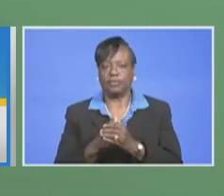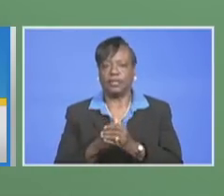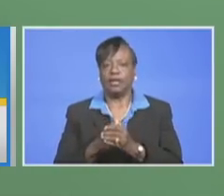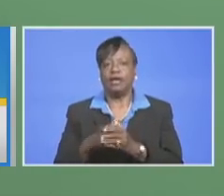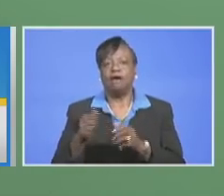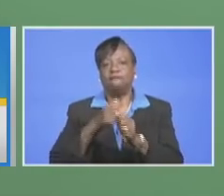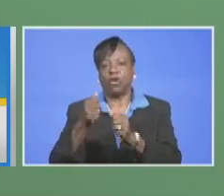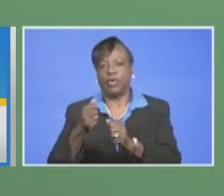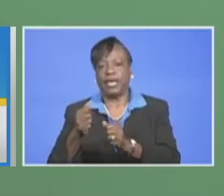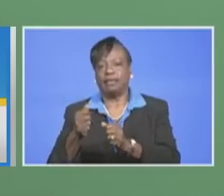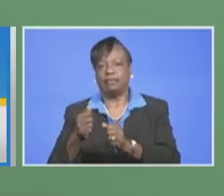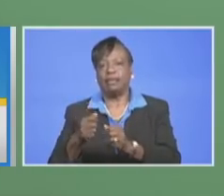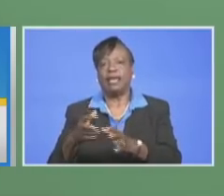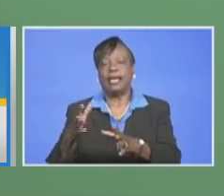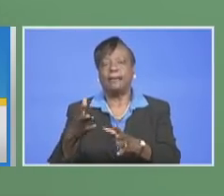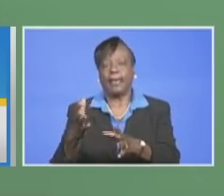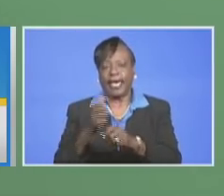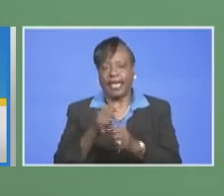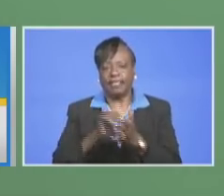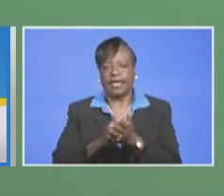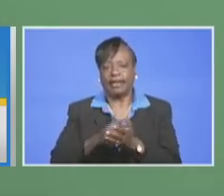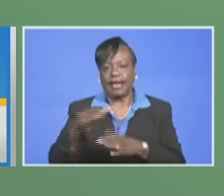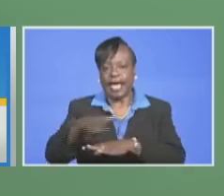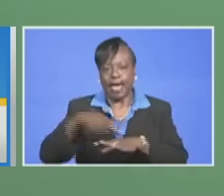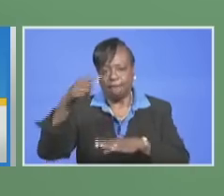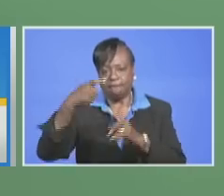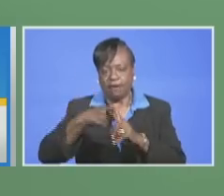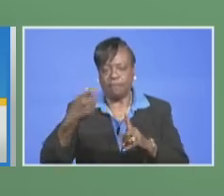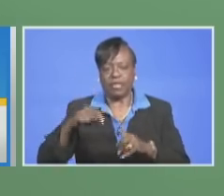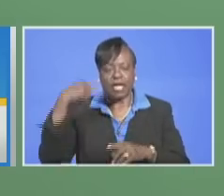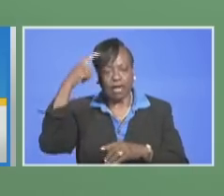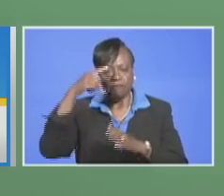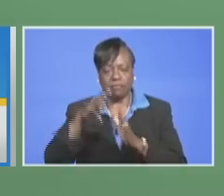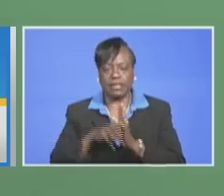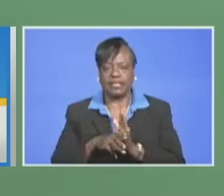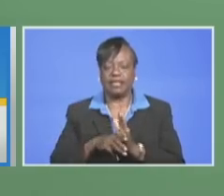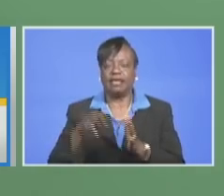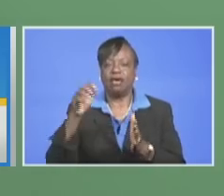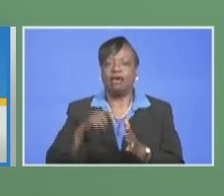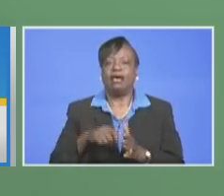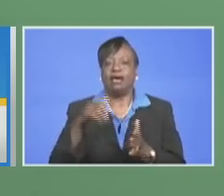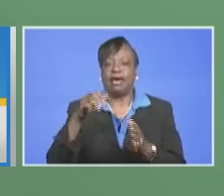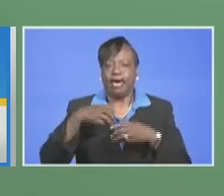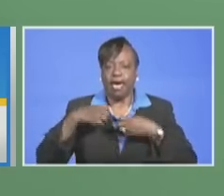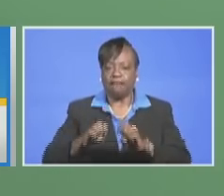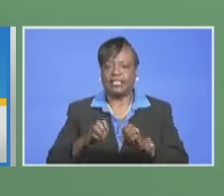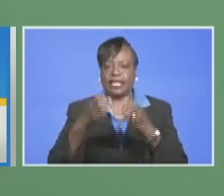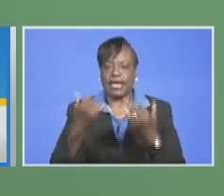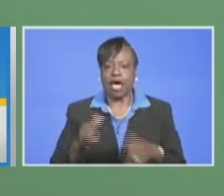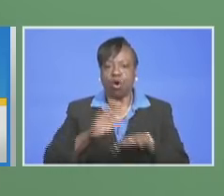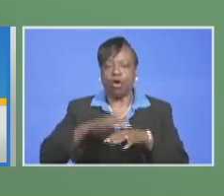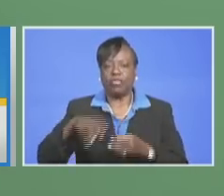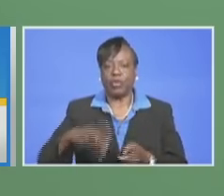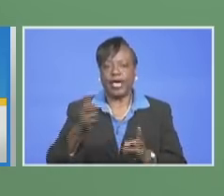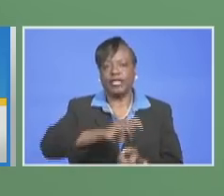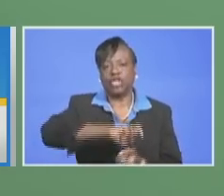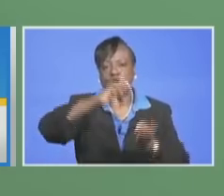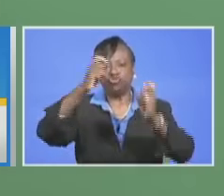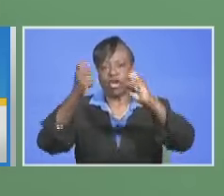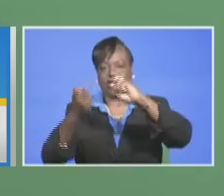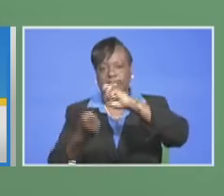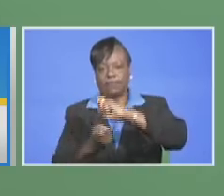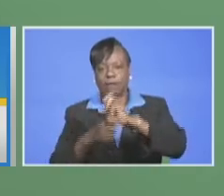of that property by the government. Already, efforts are underway to transform the building into